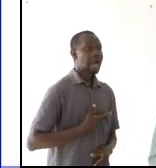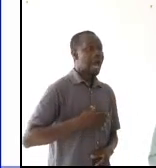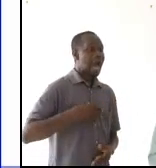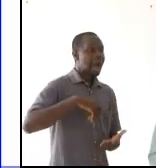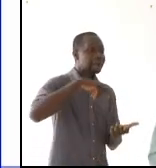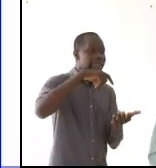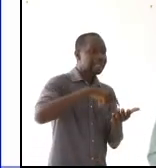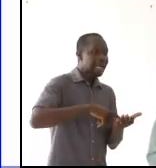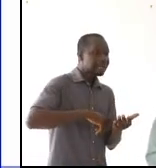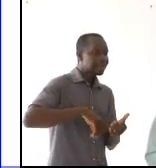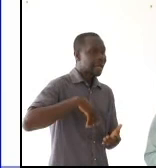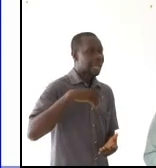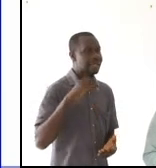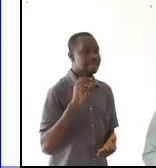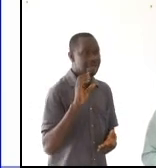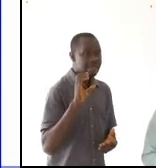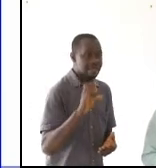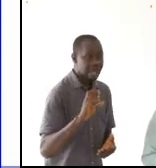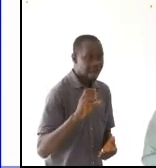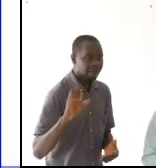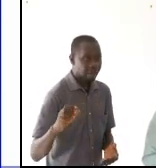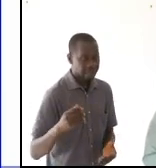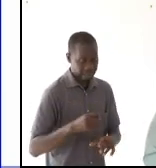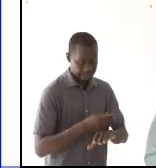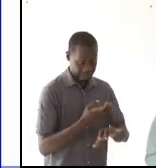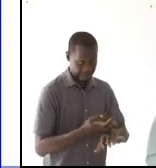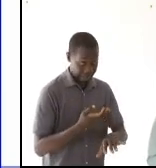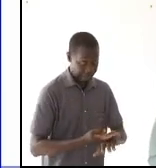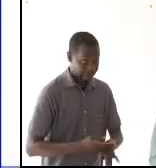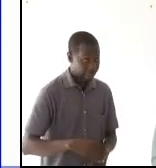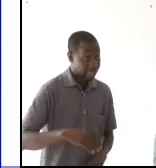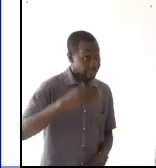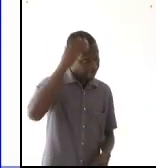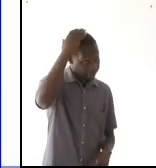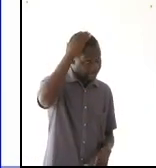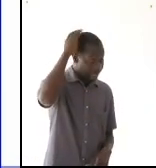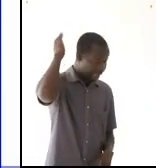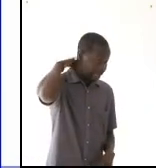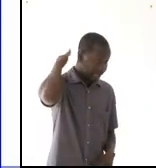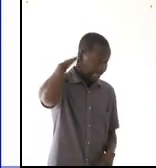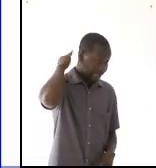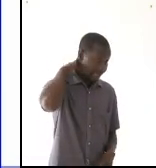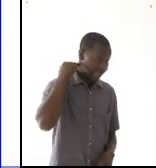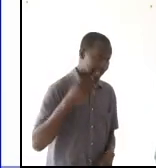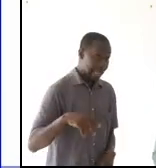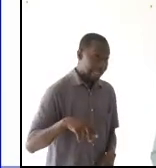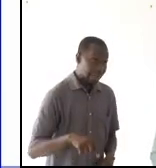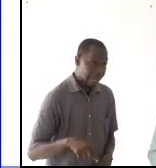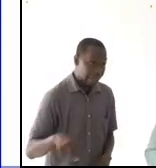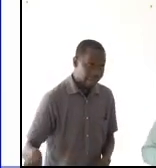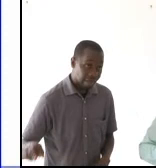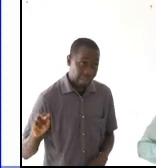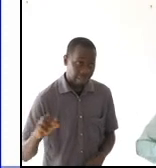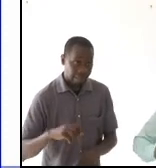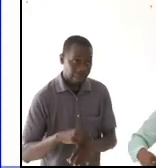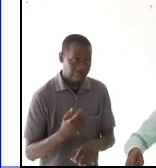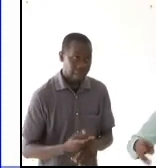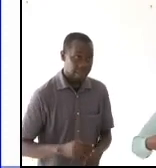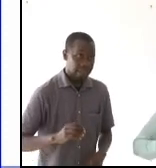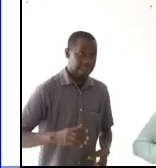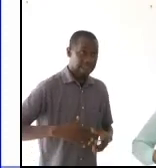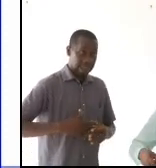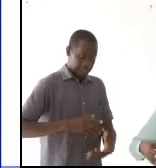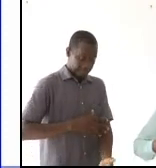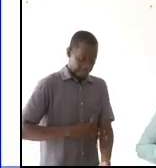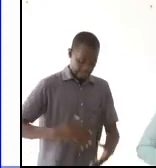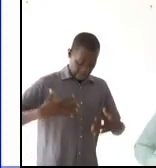nervous system, that is the brain and the spinal cord. And then we have the peripheral nervous system, that is the branches